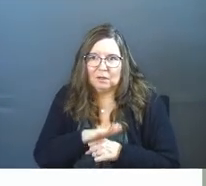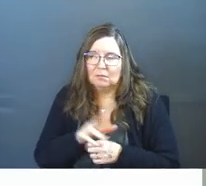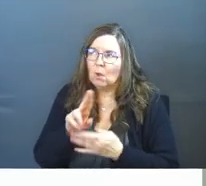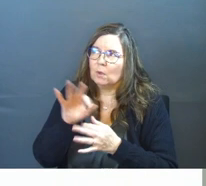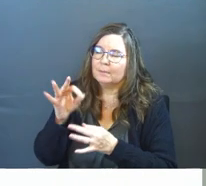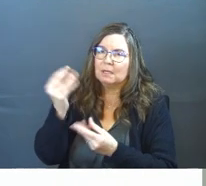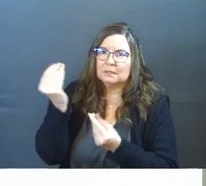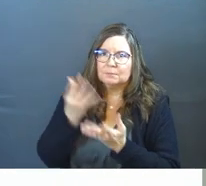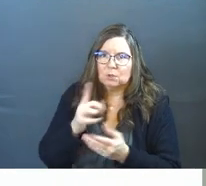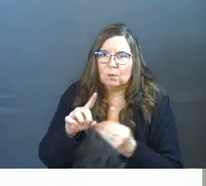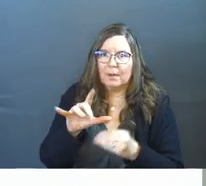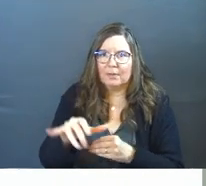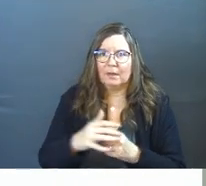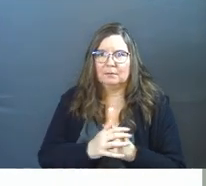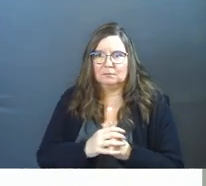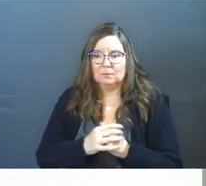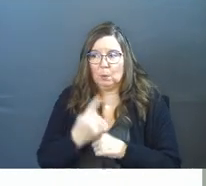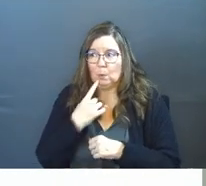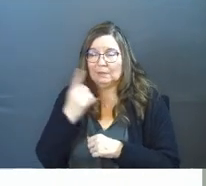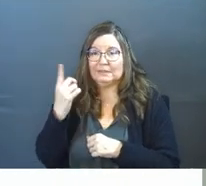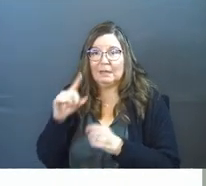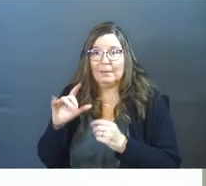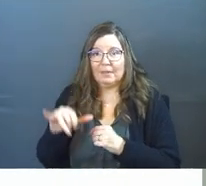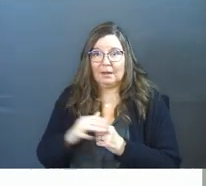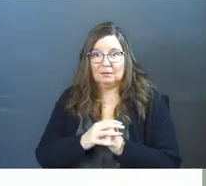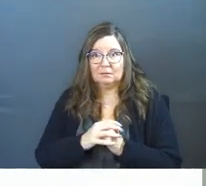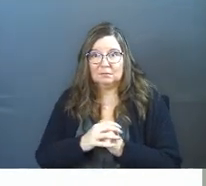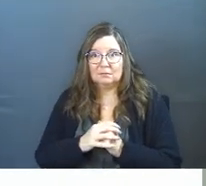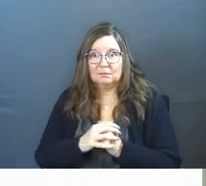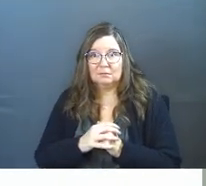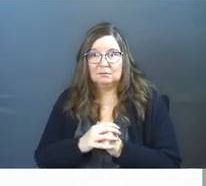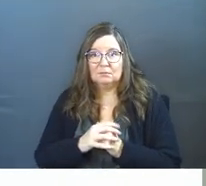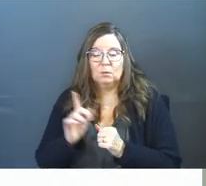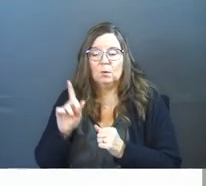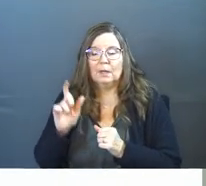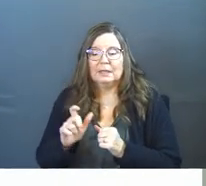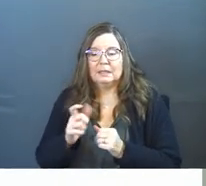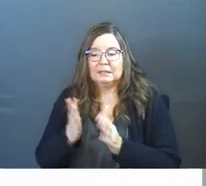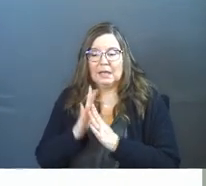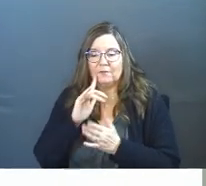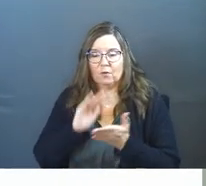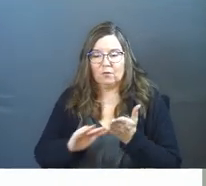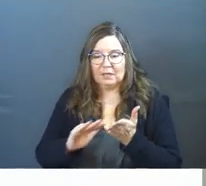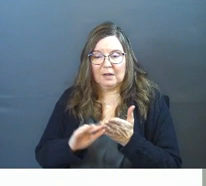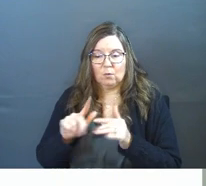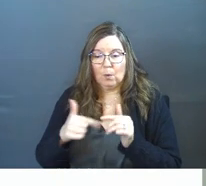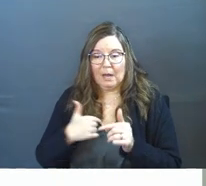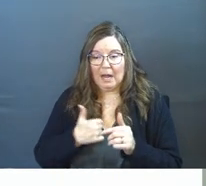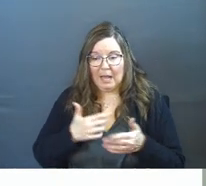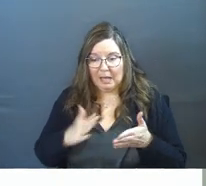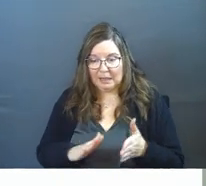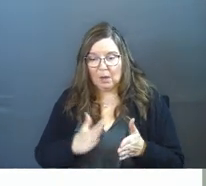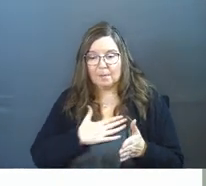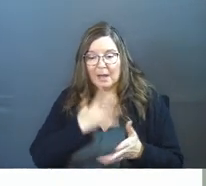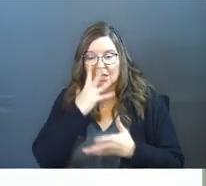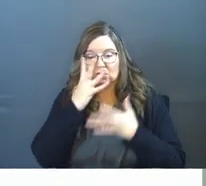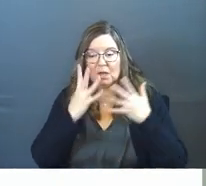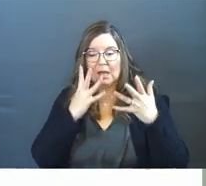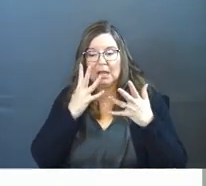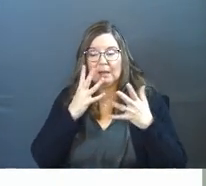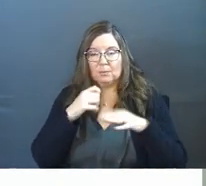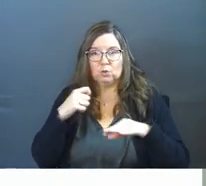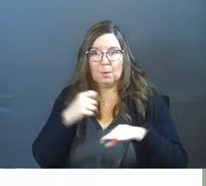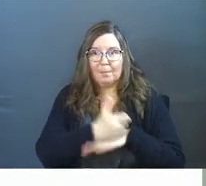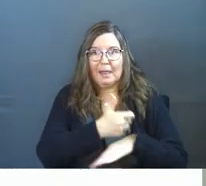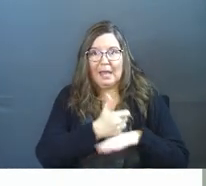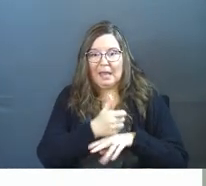speak to you about that? What do we have to say about it? Where do I need to ask for forgiveness from when I allowed my shame to